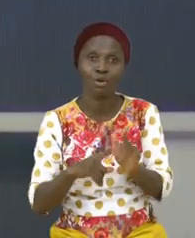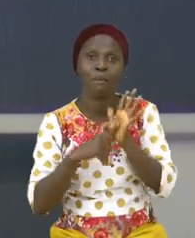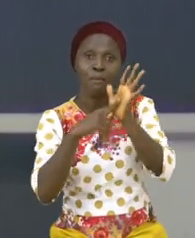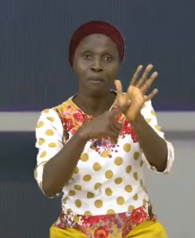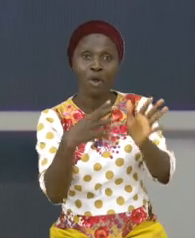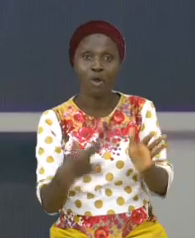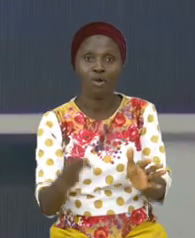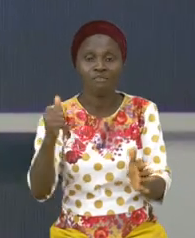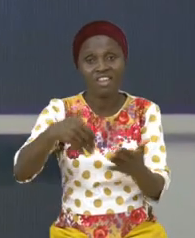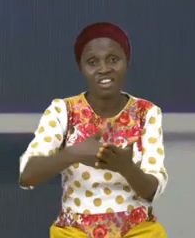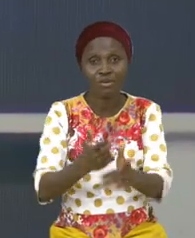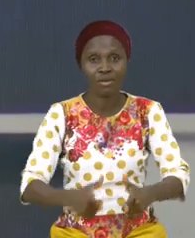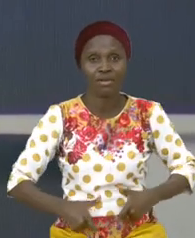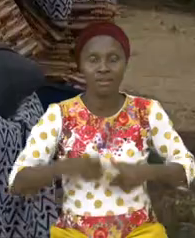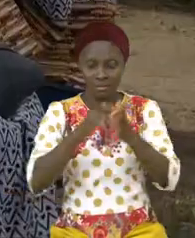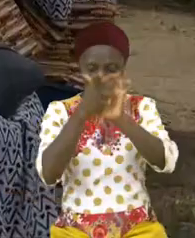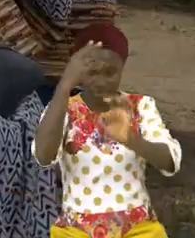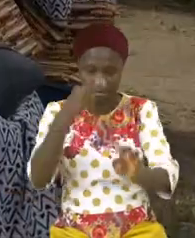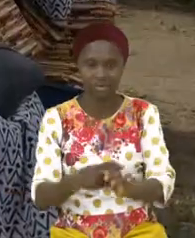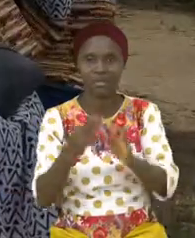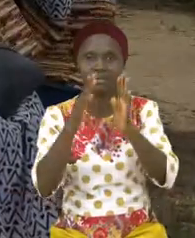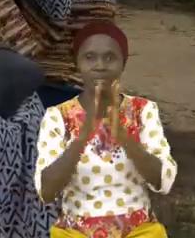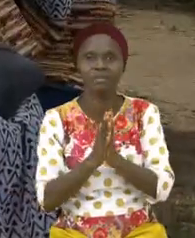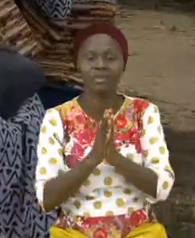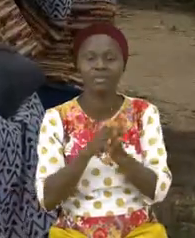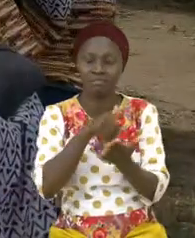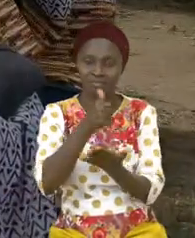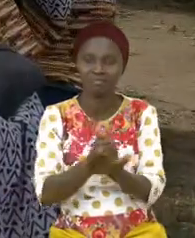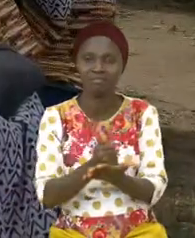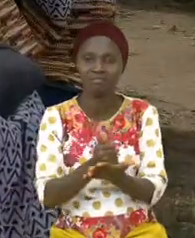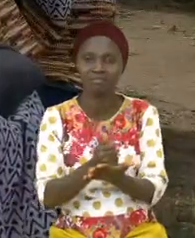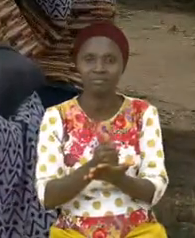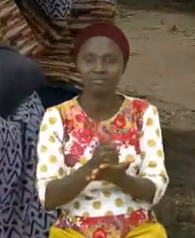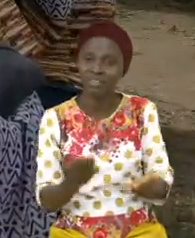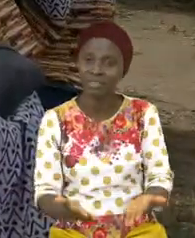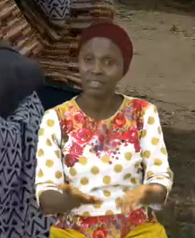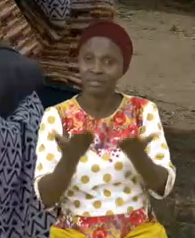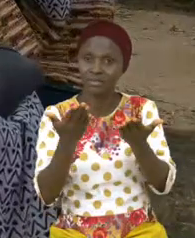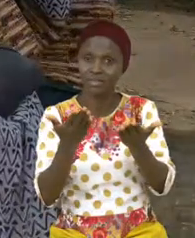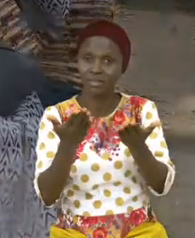of a new life in Jesus' name. Lifted by the